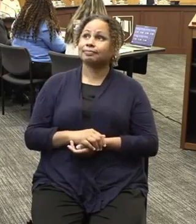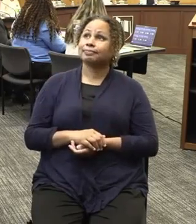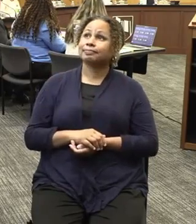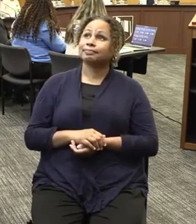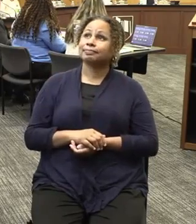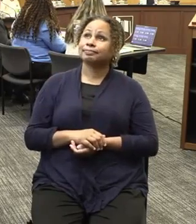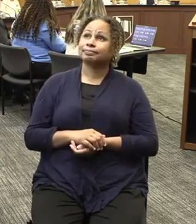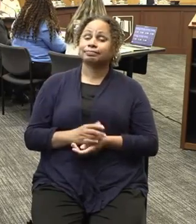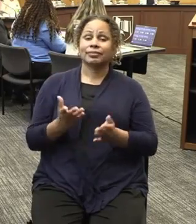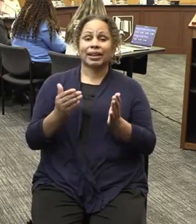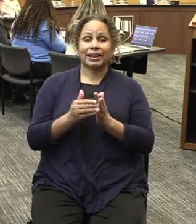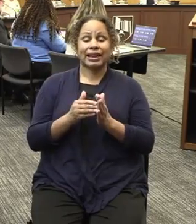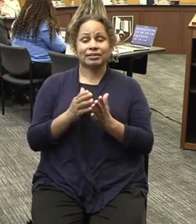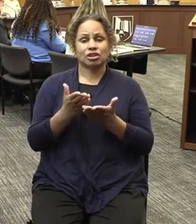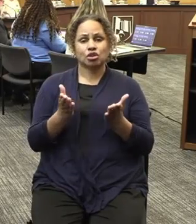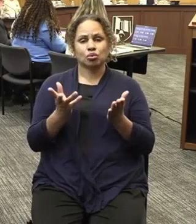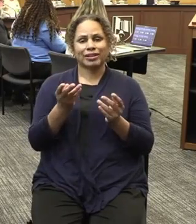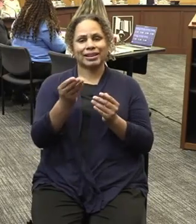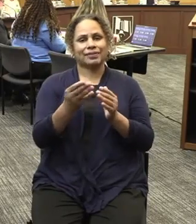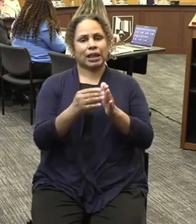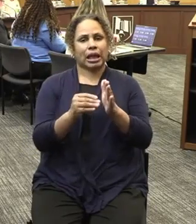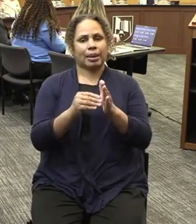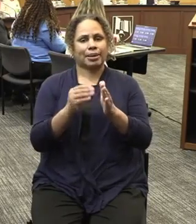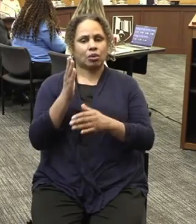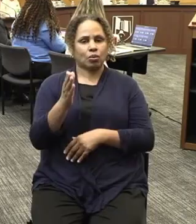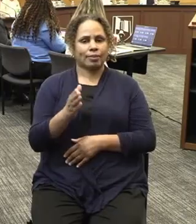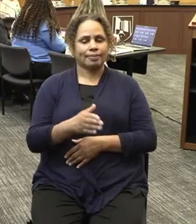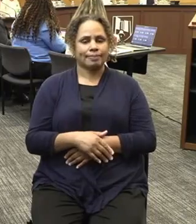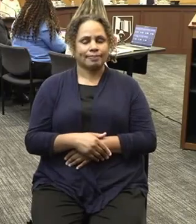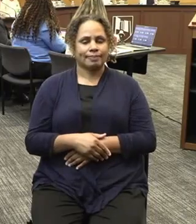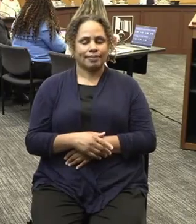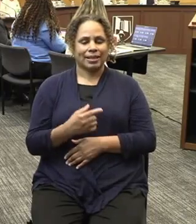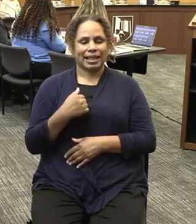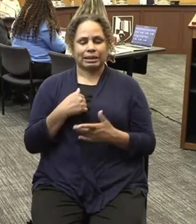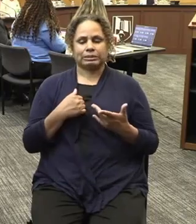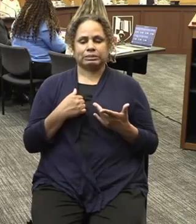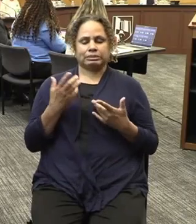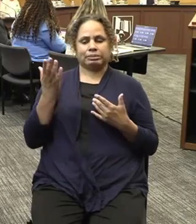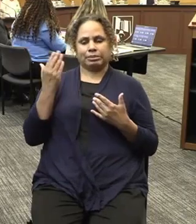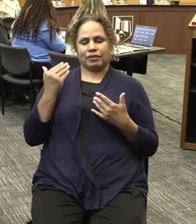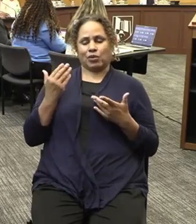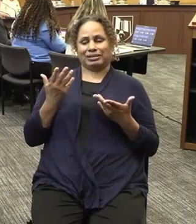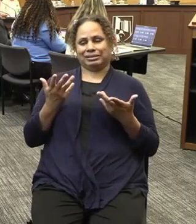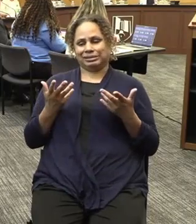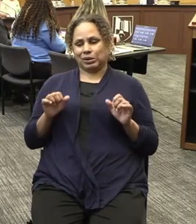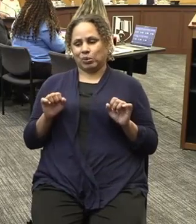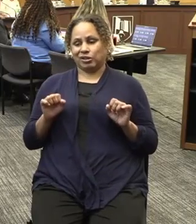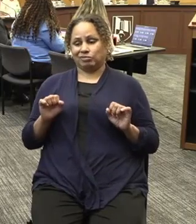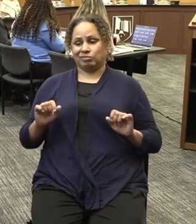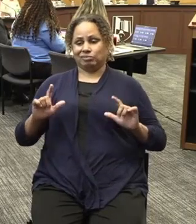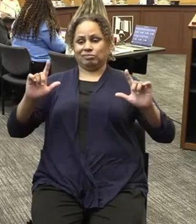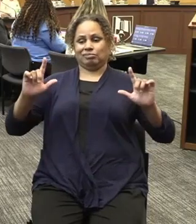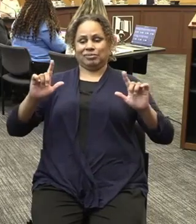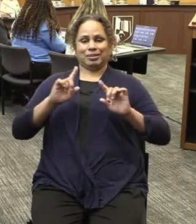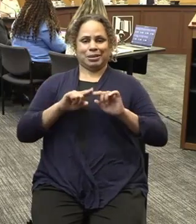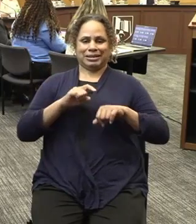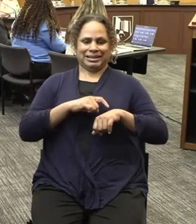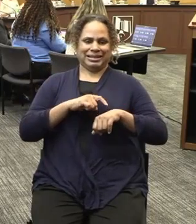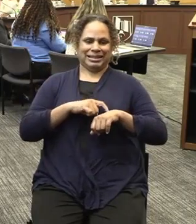So again, you guys will get a copy of this. I would have put it up on the screen, but time was